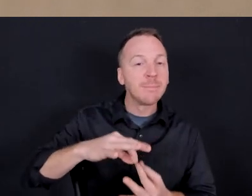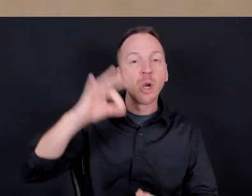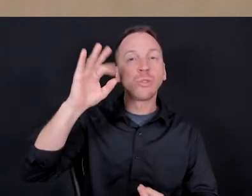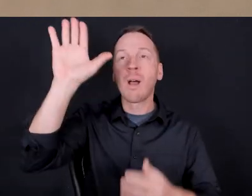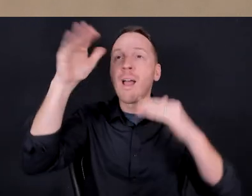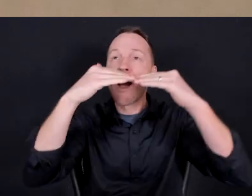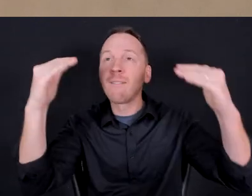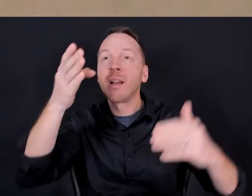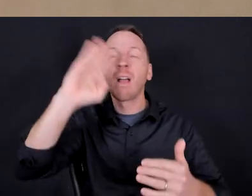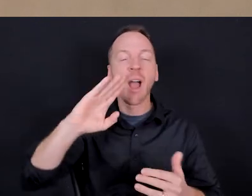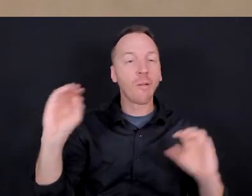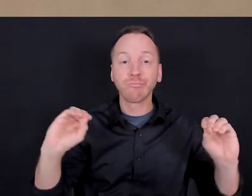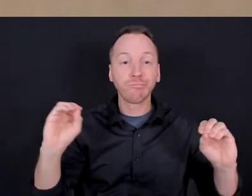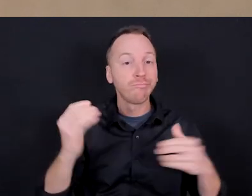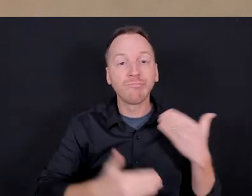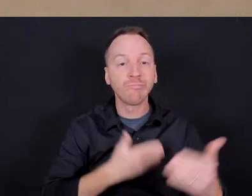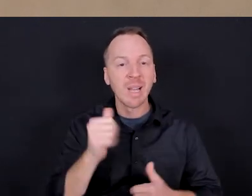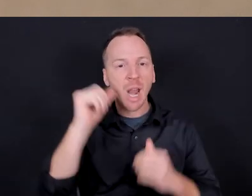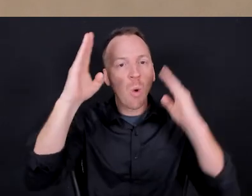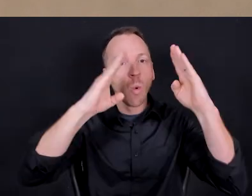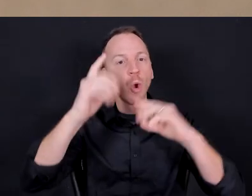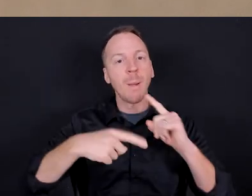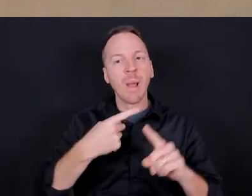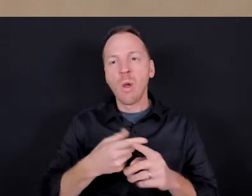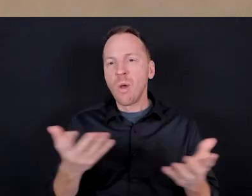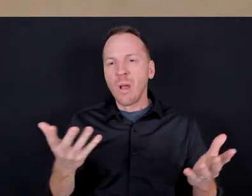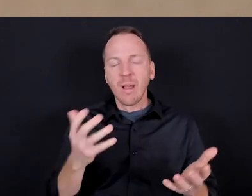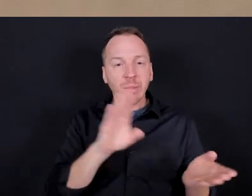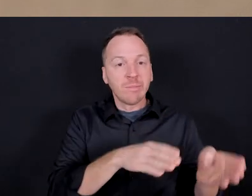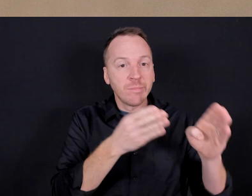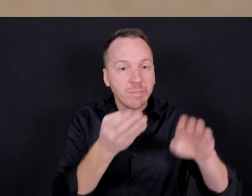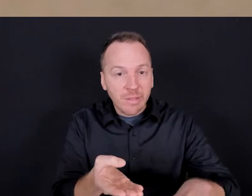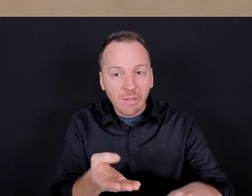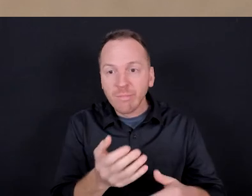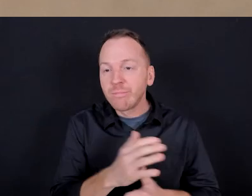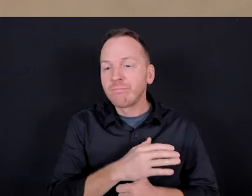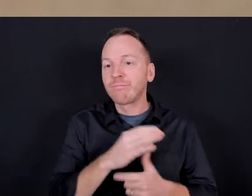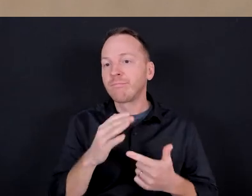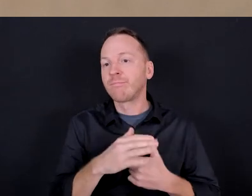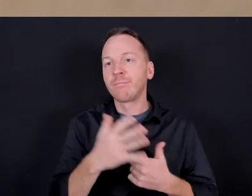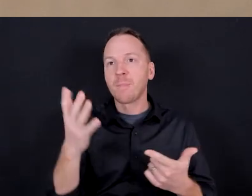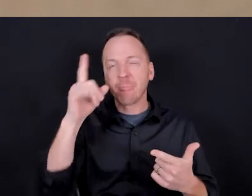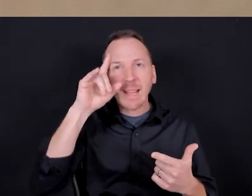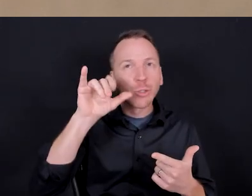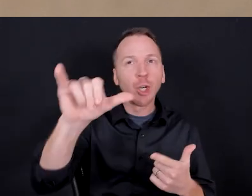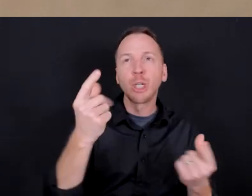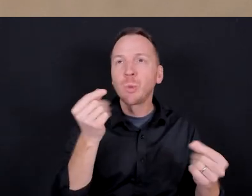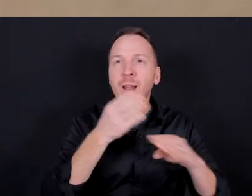concerns. They're not worried about mortality issues or